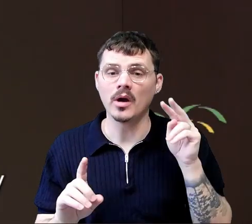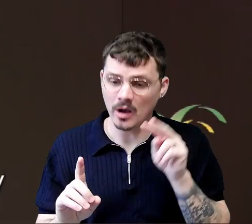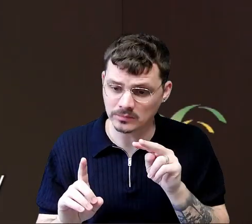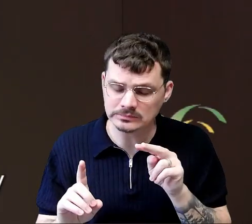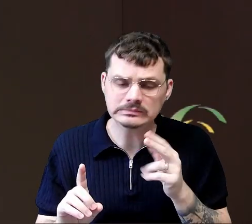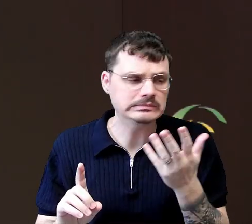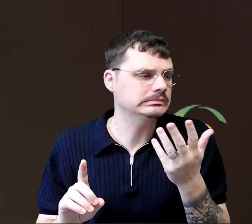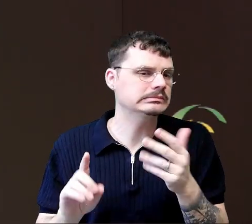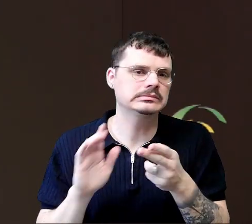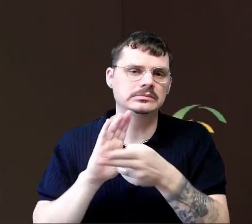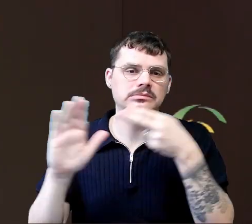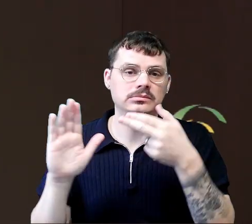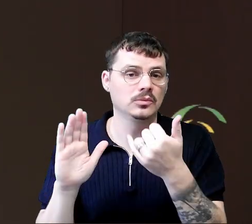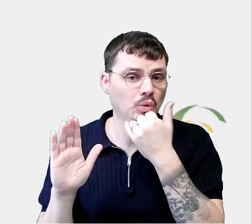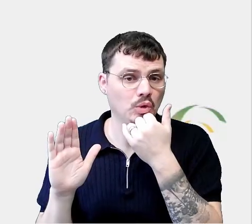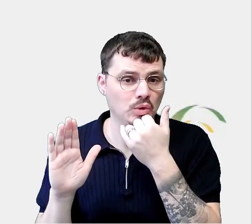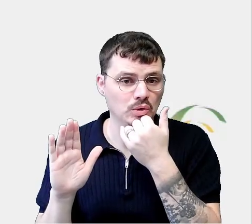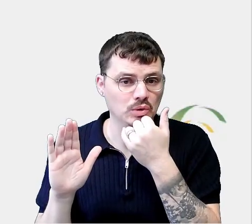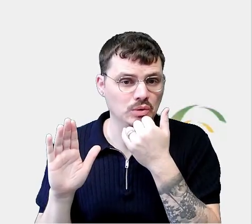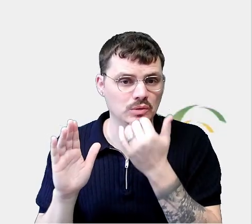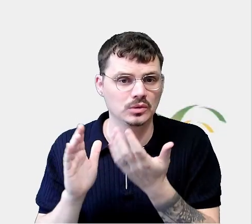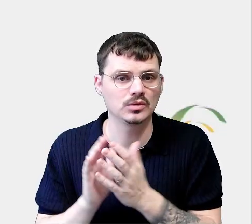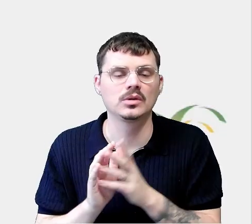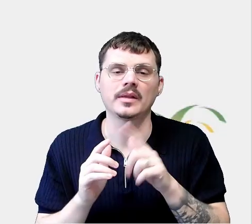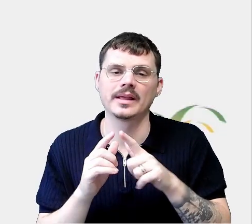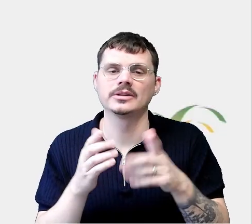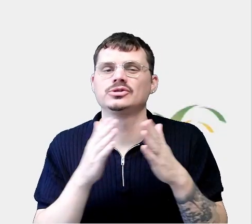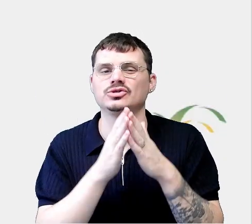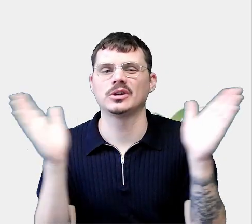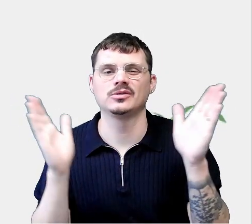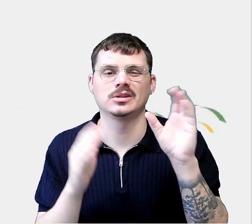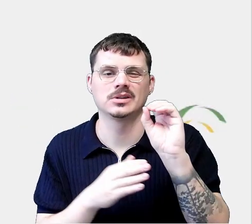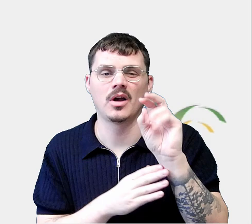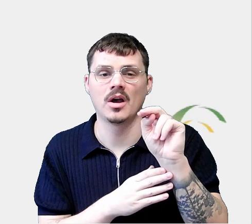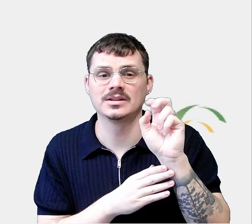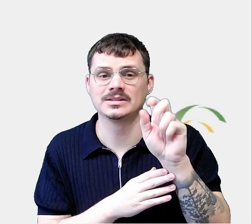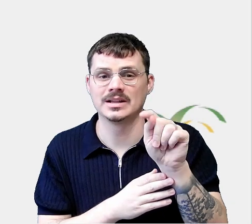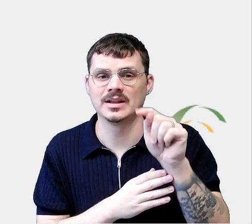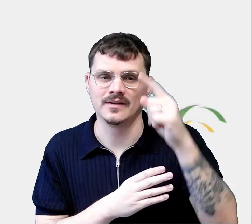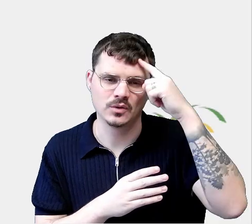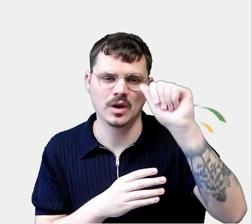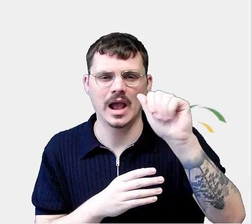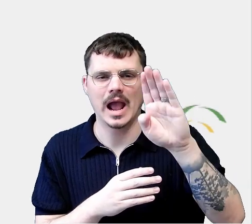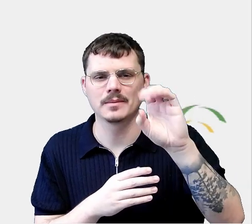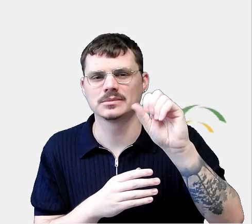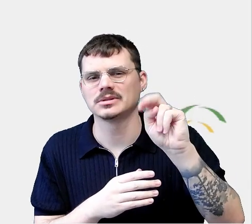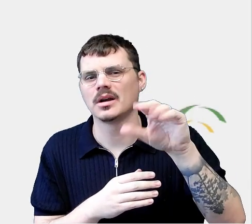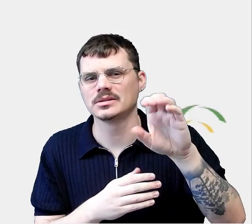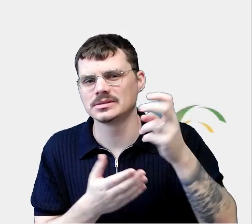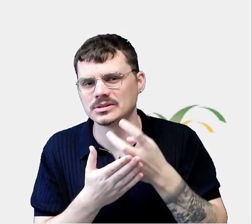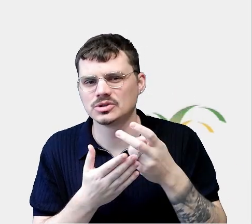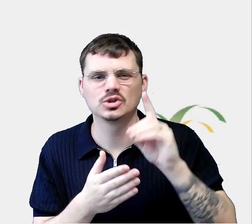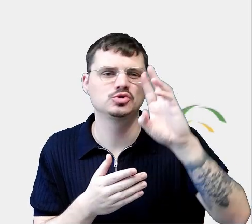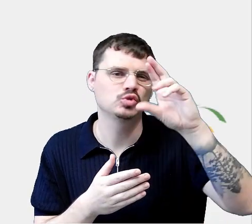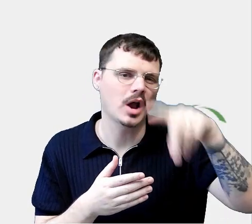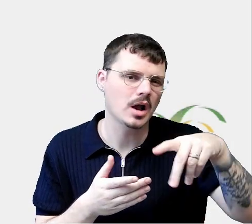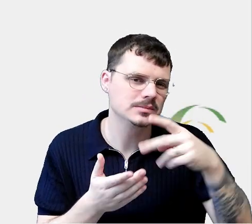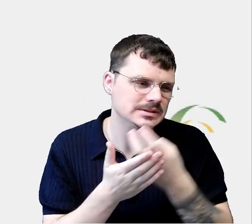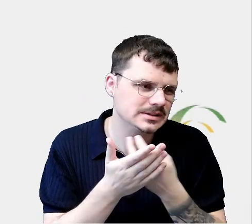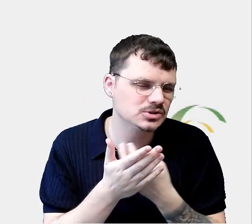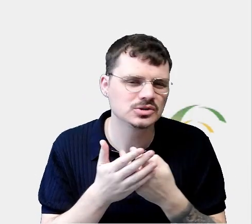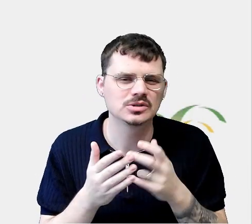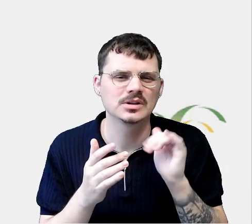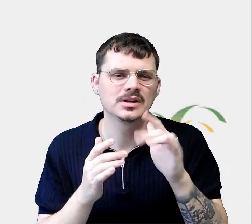getting properly diagnosed. And then generalized onset for the absence seizures, the drop seizures,